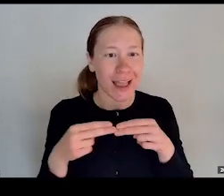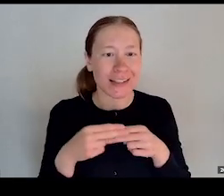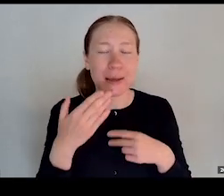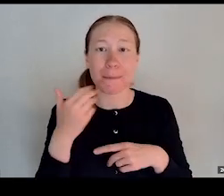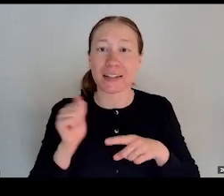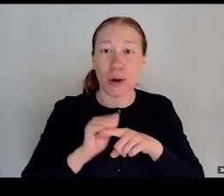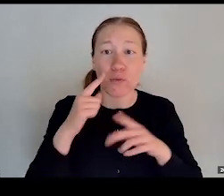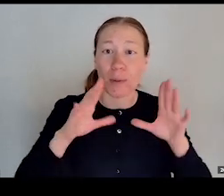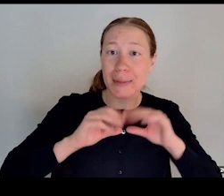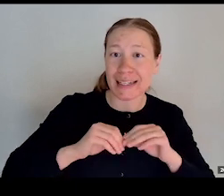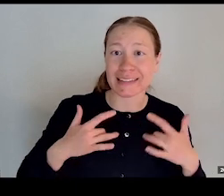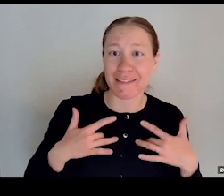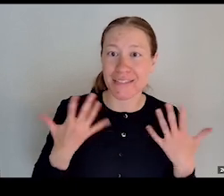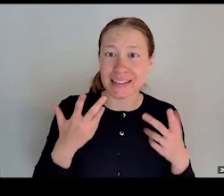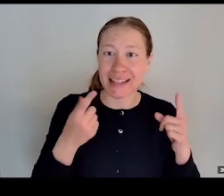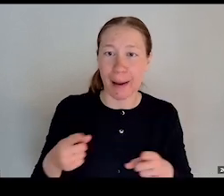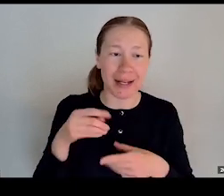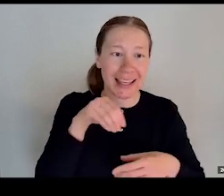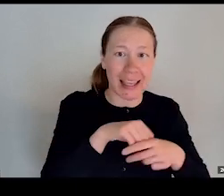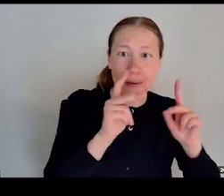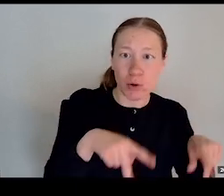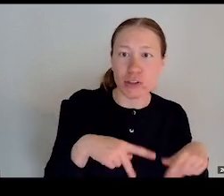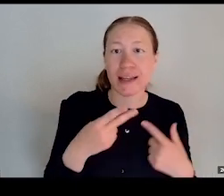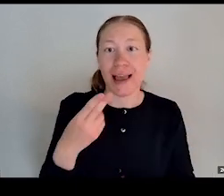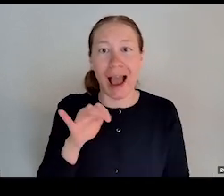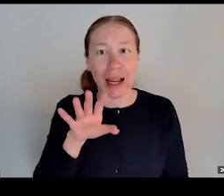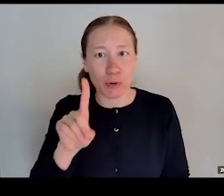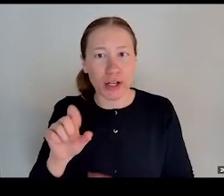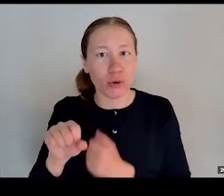and events that are occurring in person, hybrid, or remote.